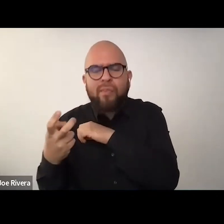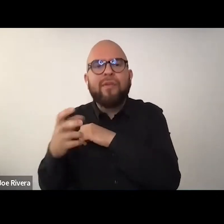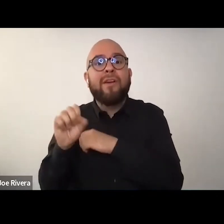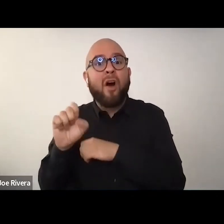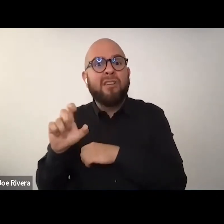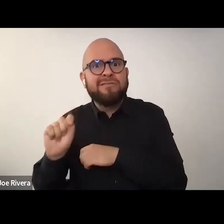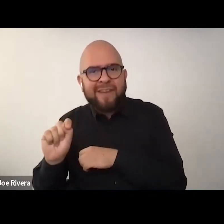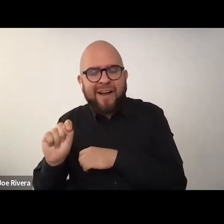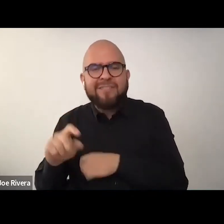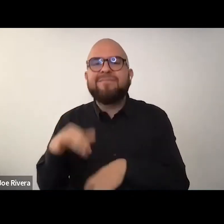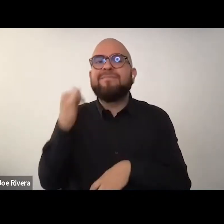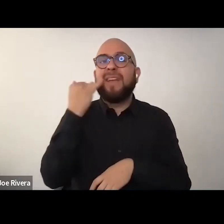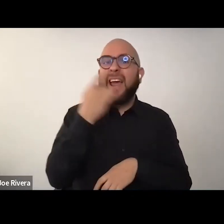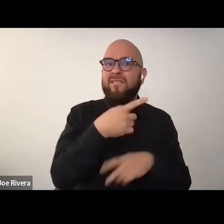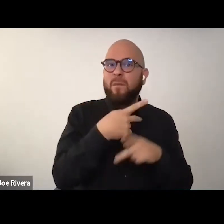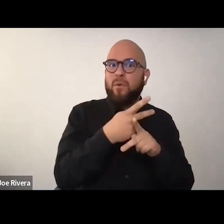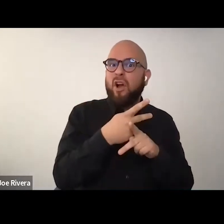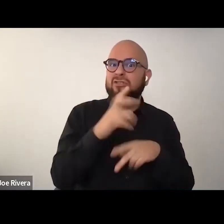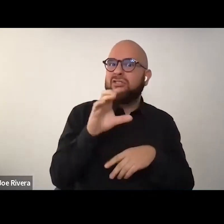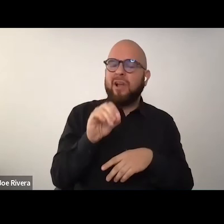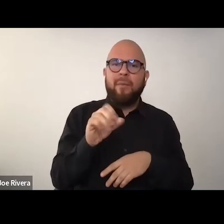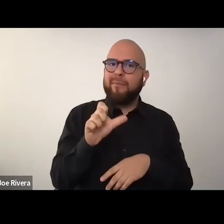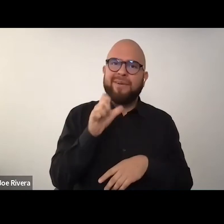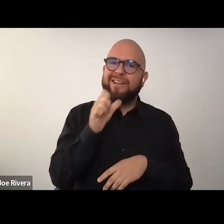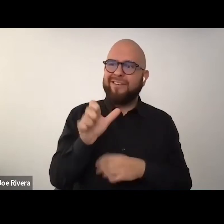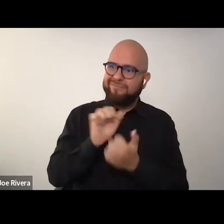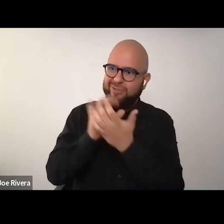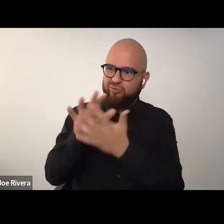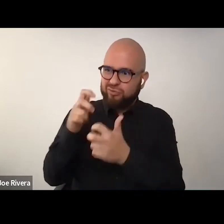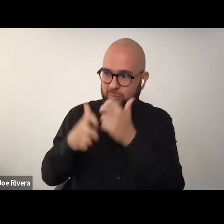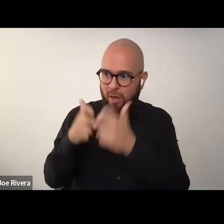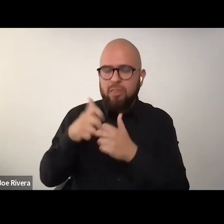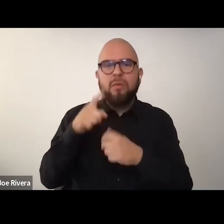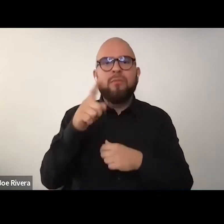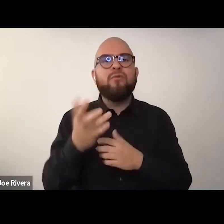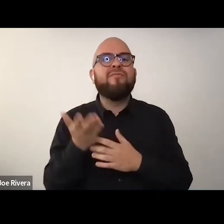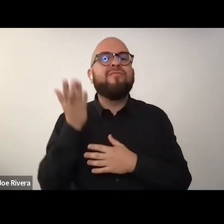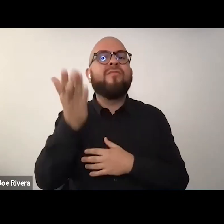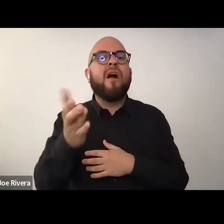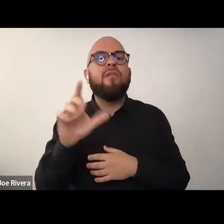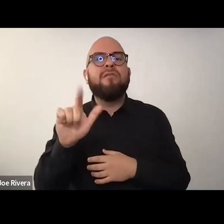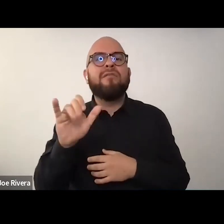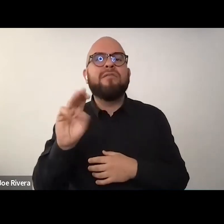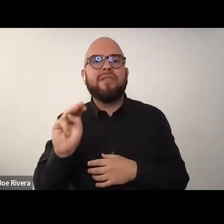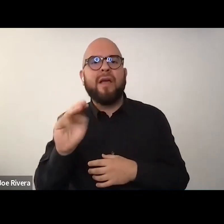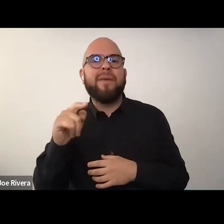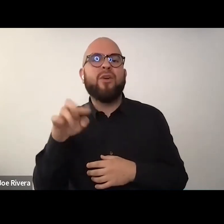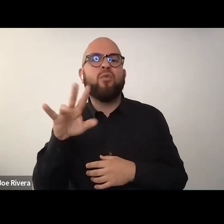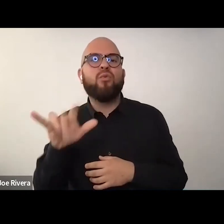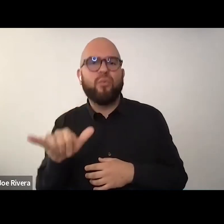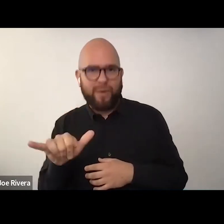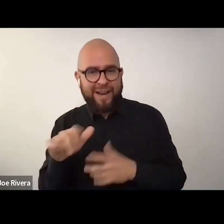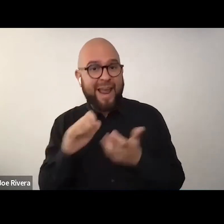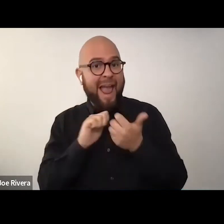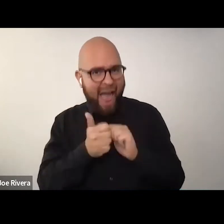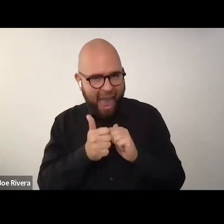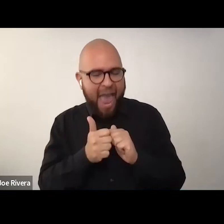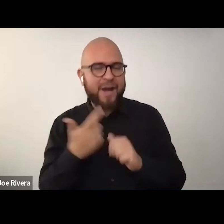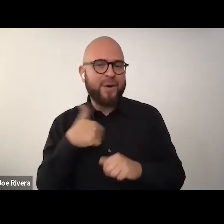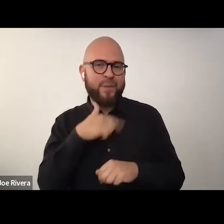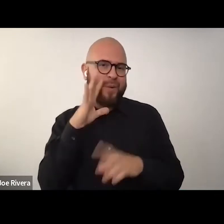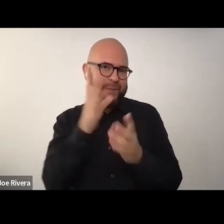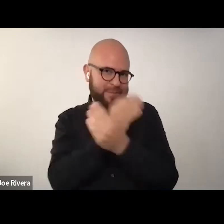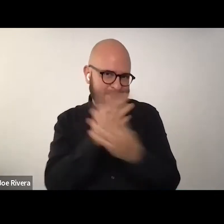company refuses to address the issue, you file a claim inquiry. How do you file a claim inquiry? We're going to tell you. Hello